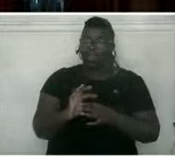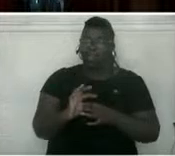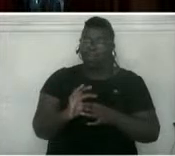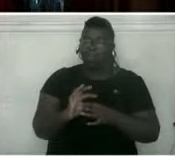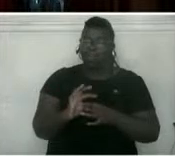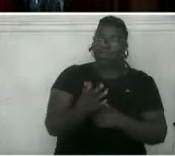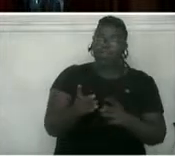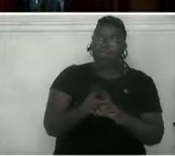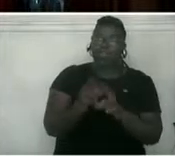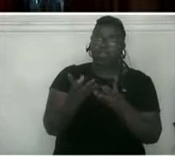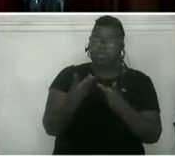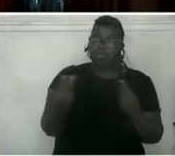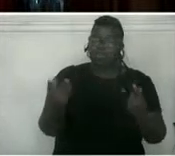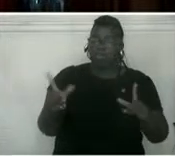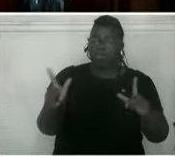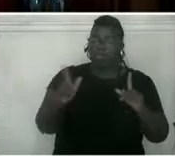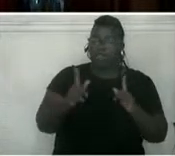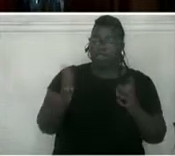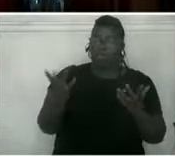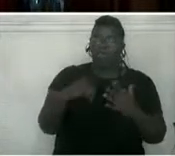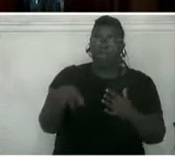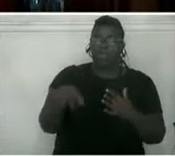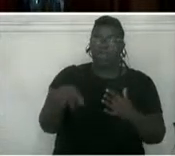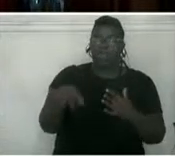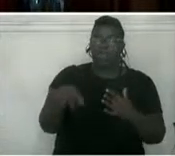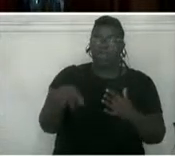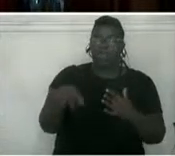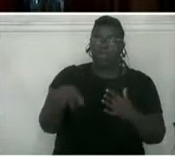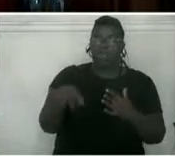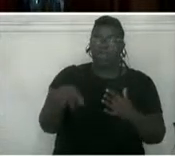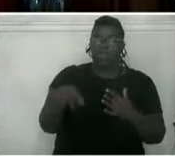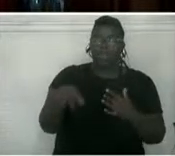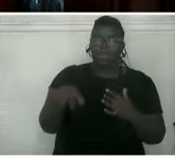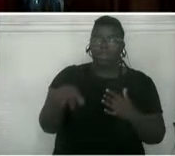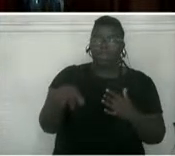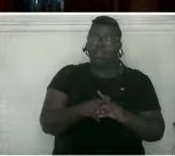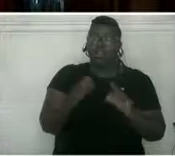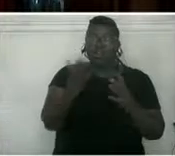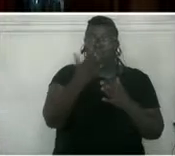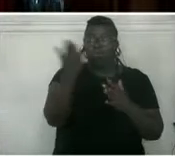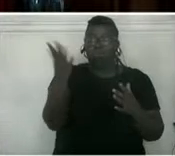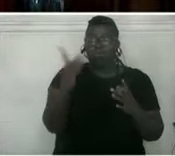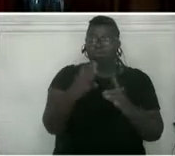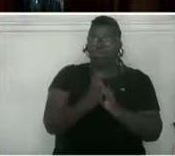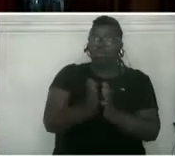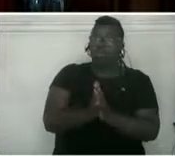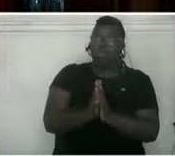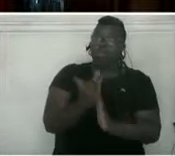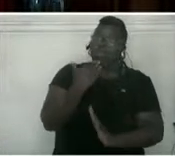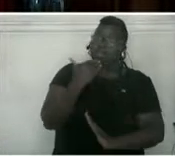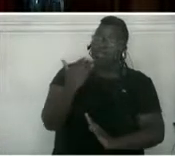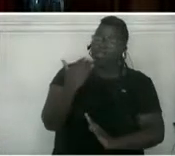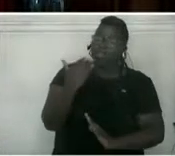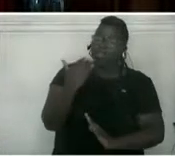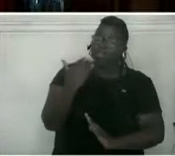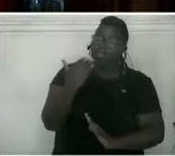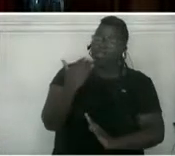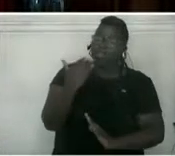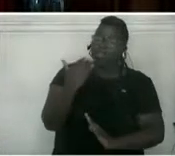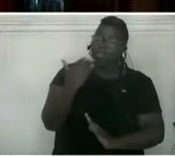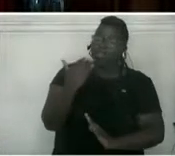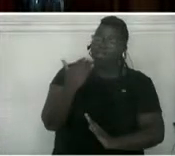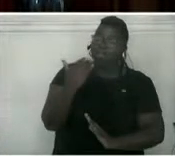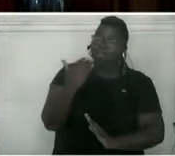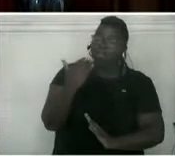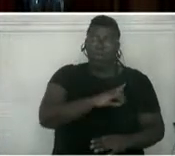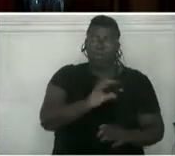we allowed in our gallery. We want to thank all of you for understanding that due to the